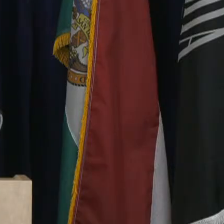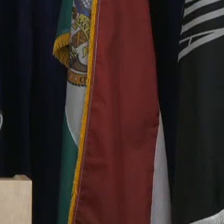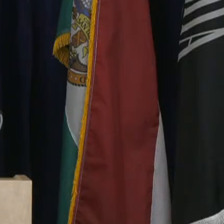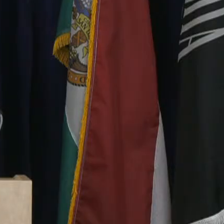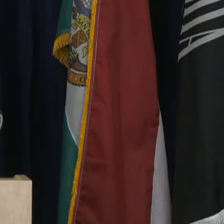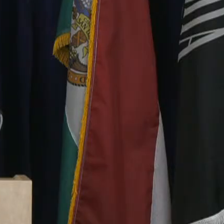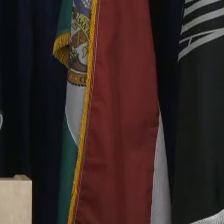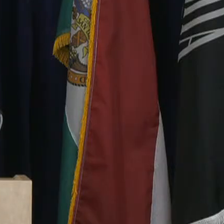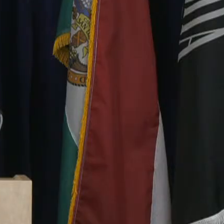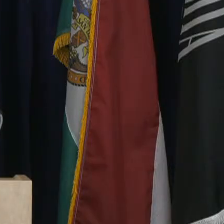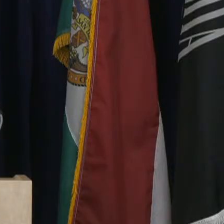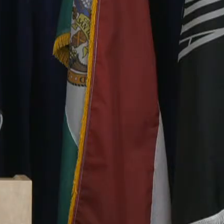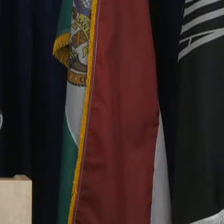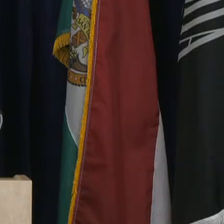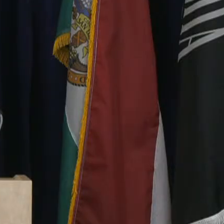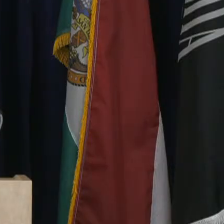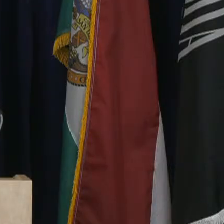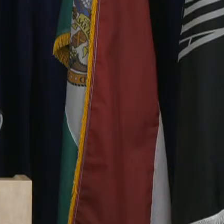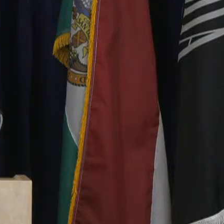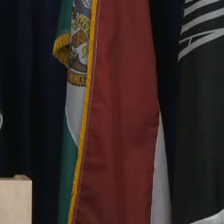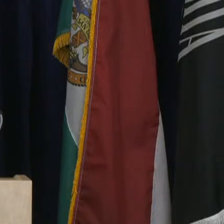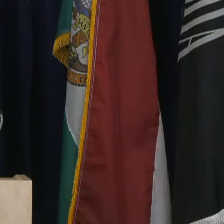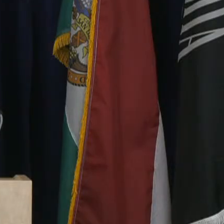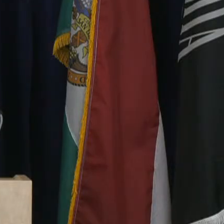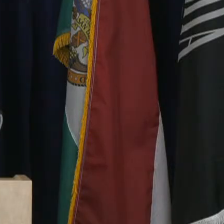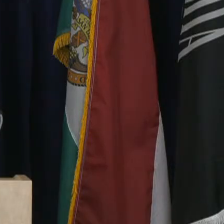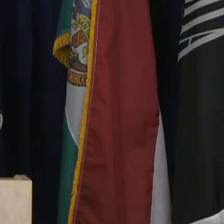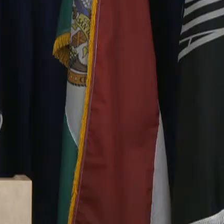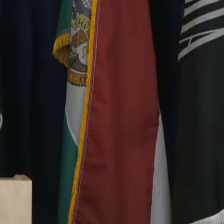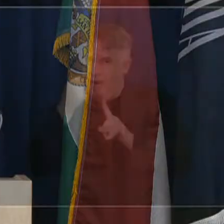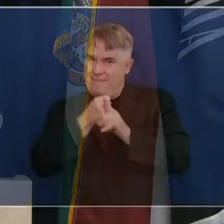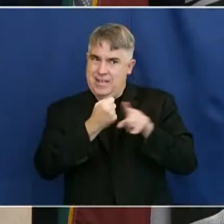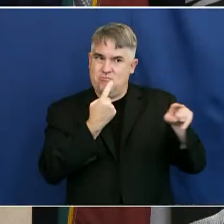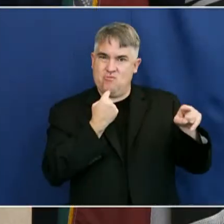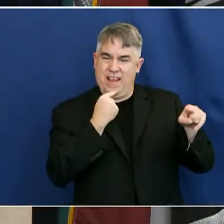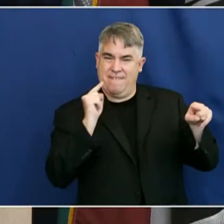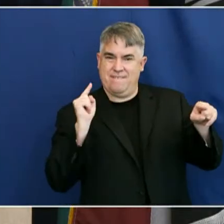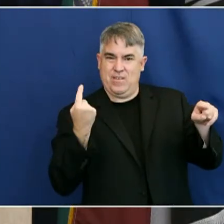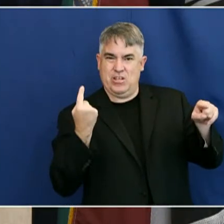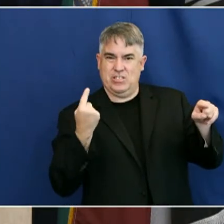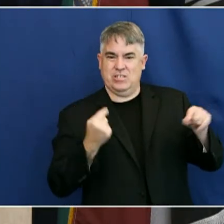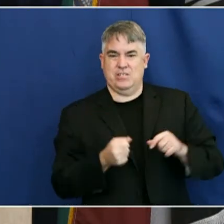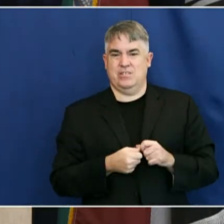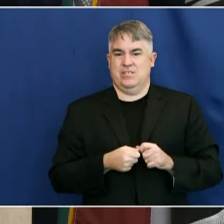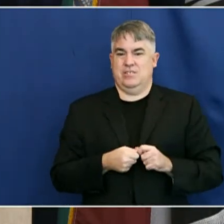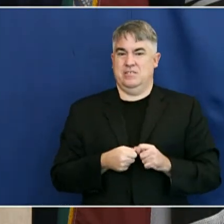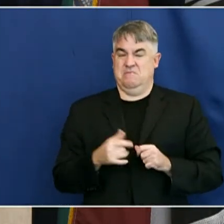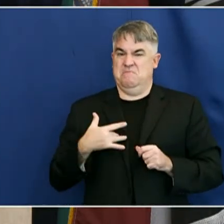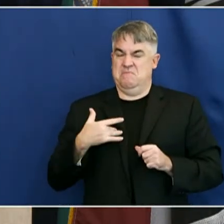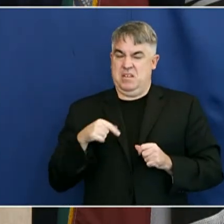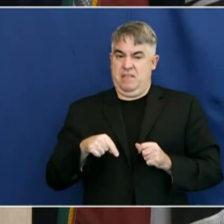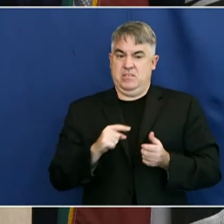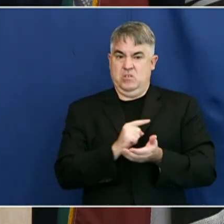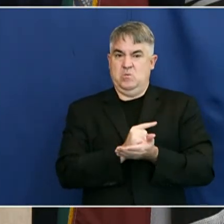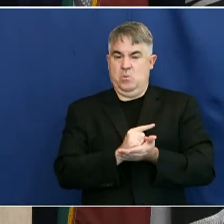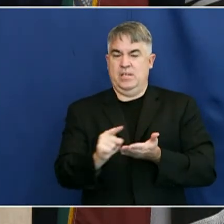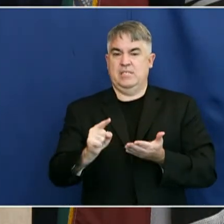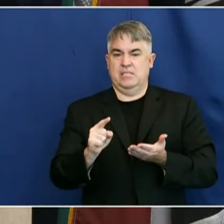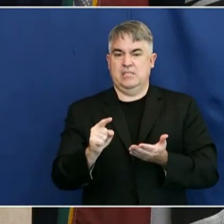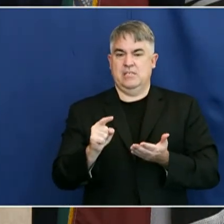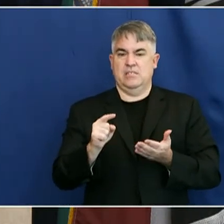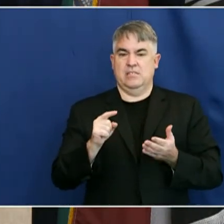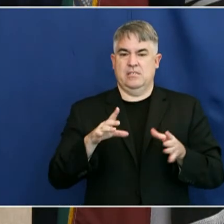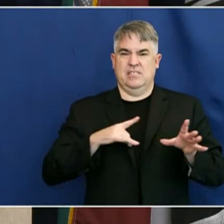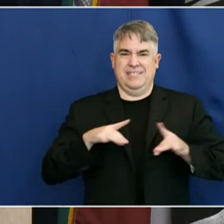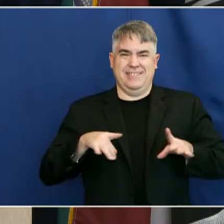entities, but also represent another step in our progress. Our case count this week was about 8, and while that